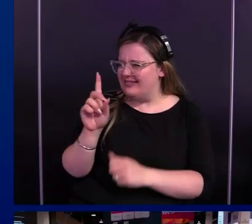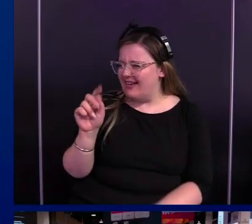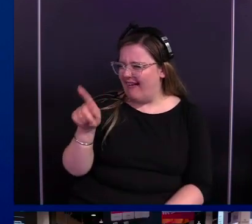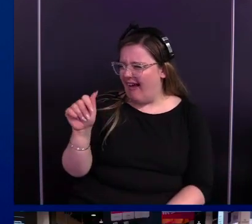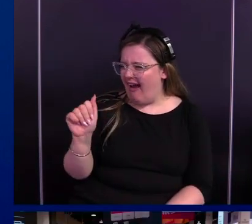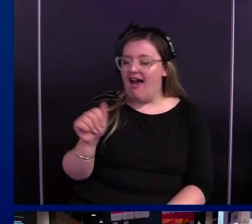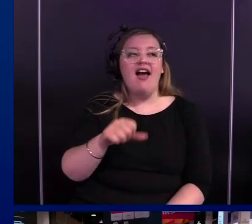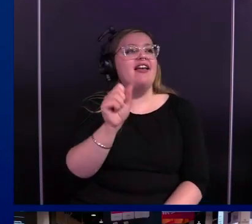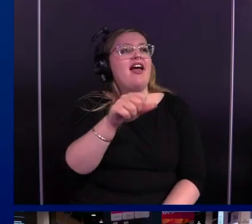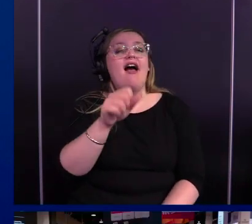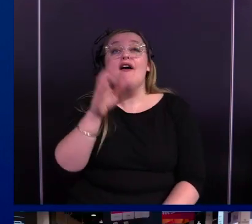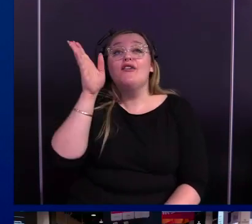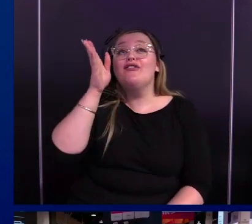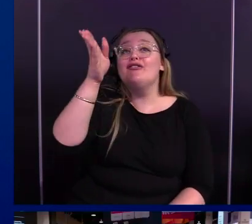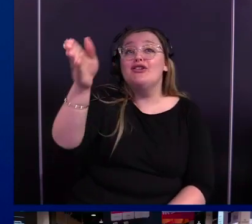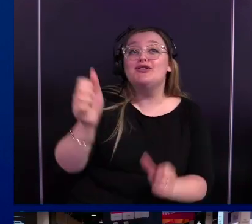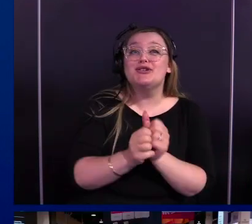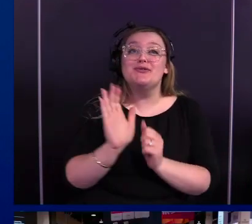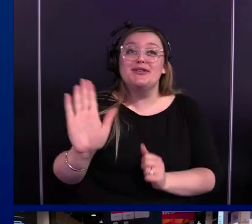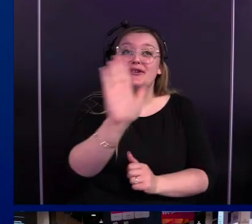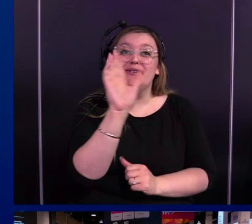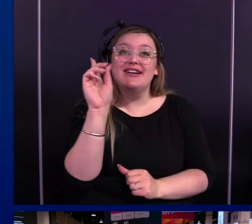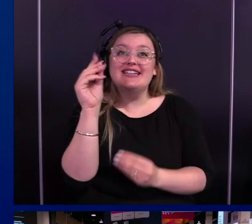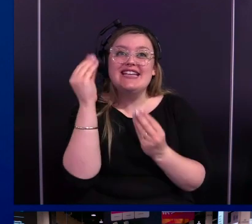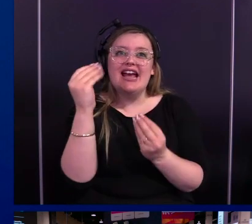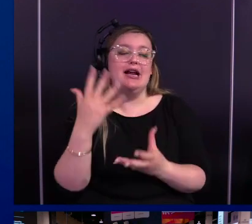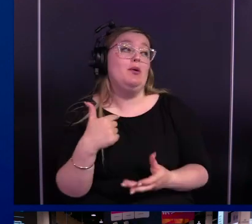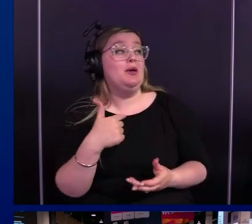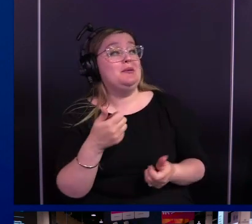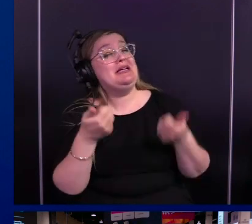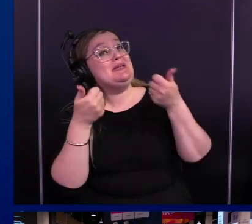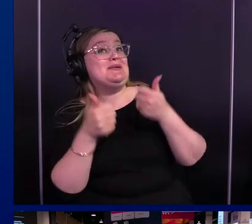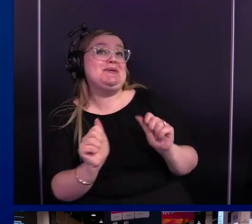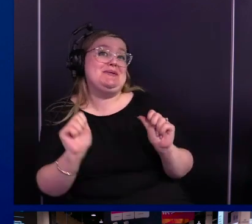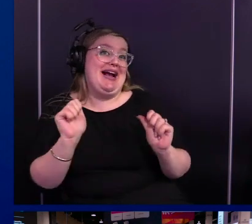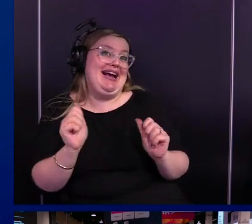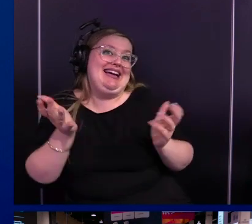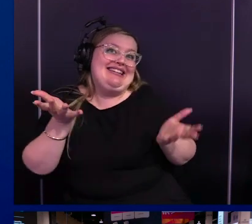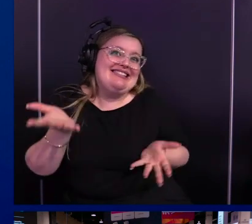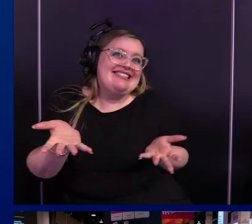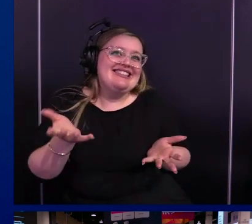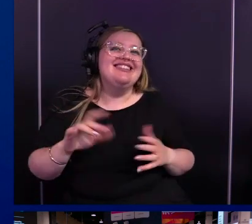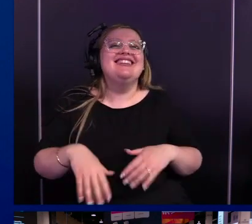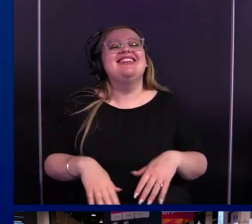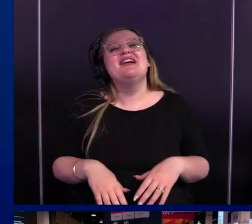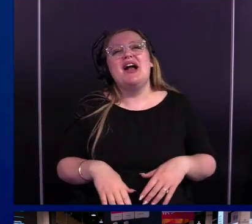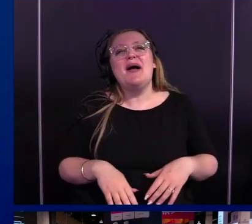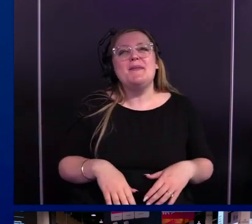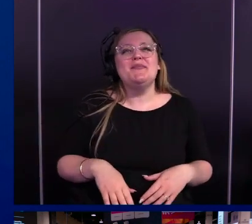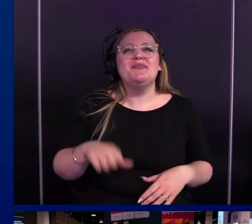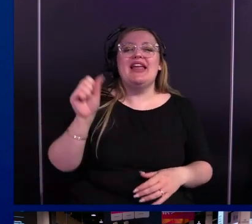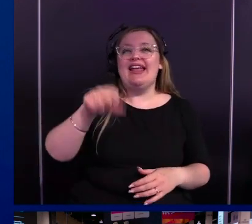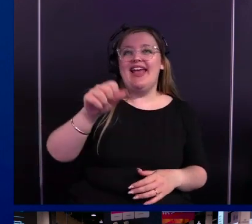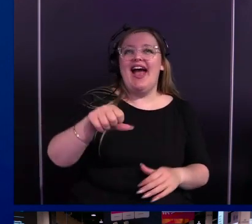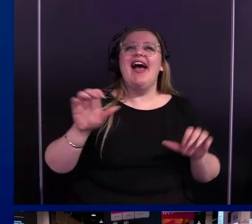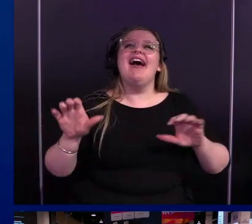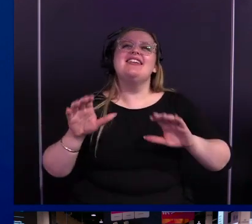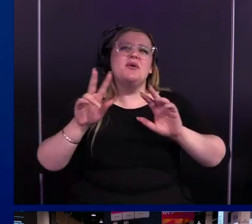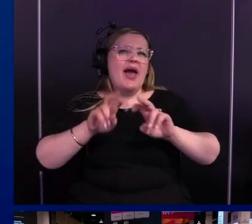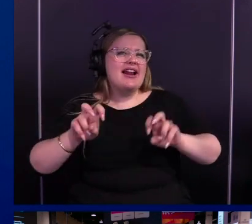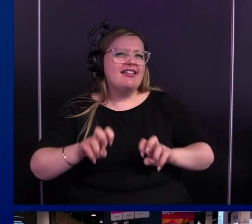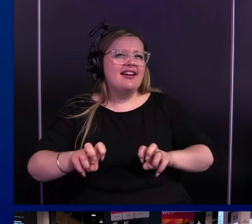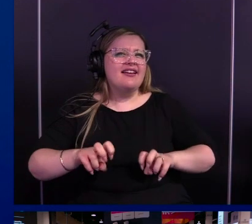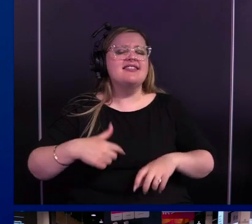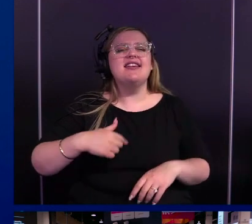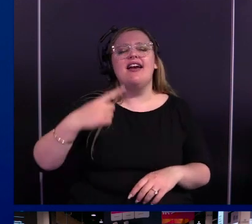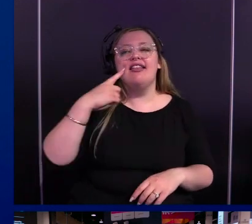you yeah. predicted the future with your data. We yeah. did. We attempted to, at least. And, yeah, so we had did some analytics. I think that was actually,